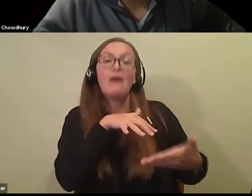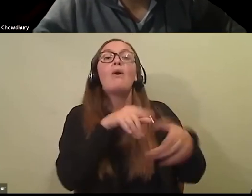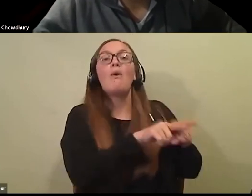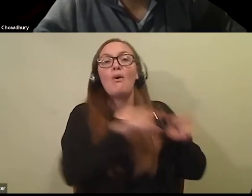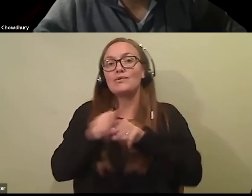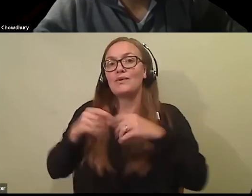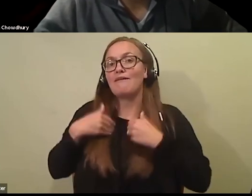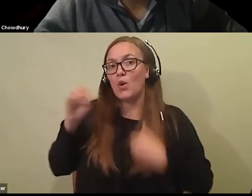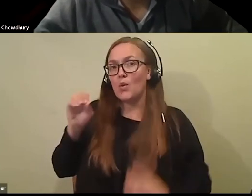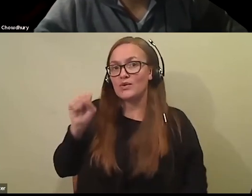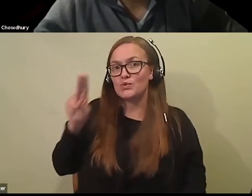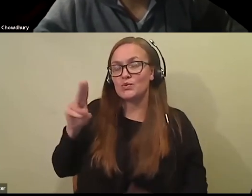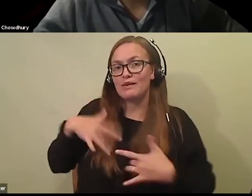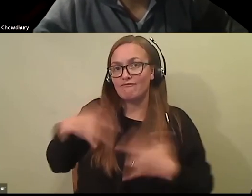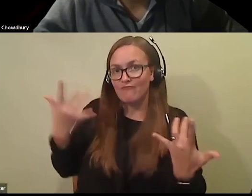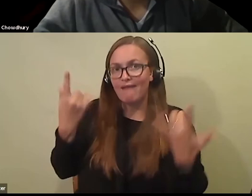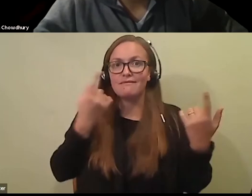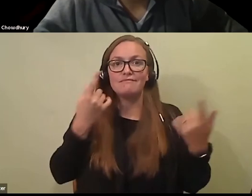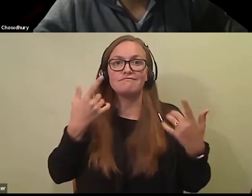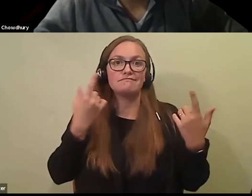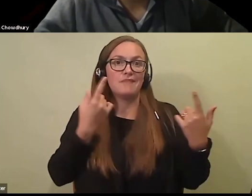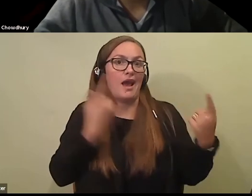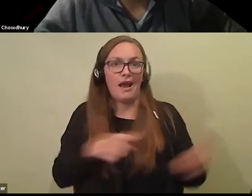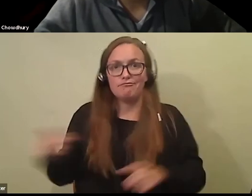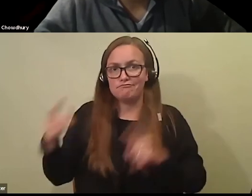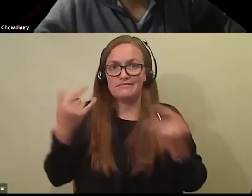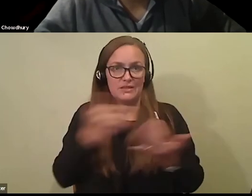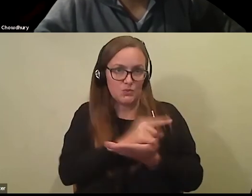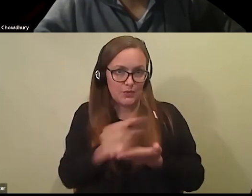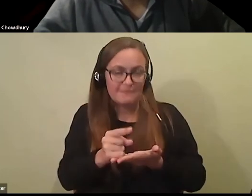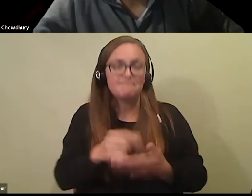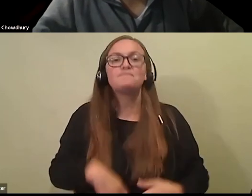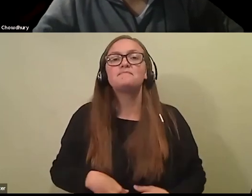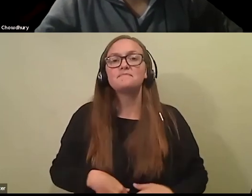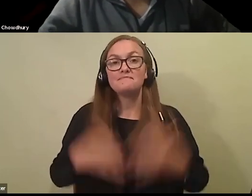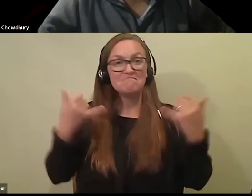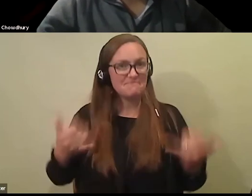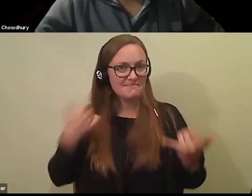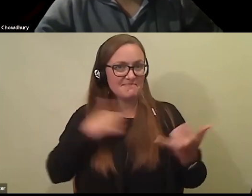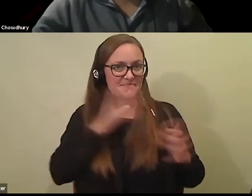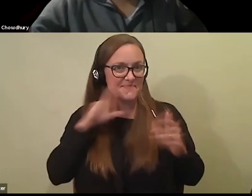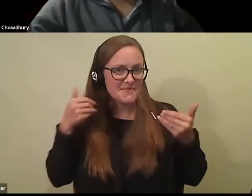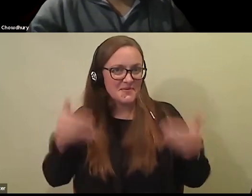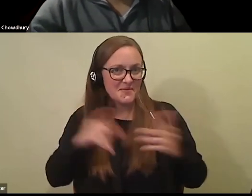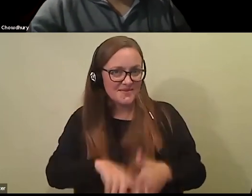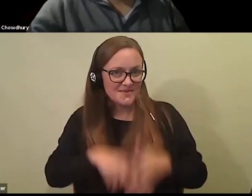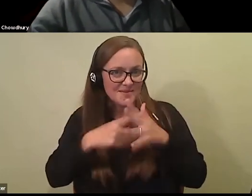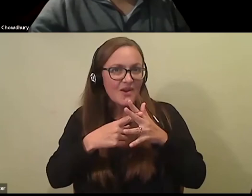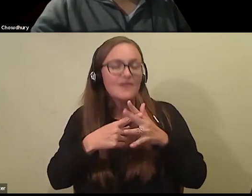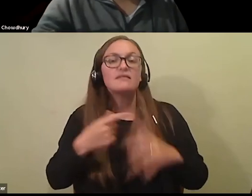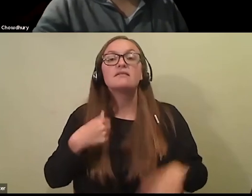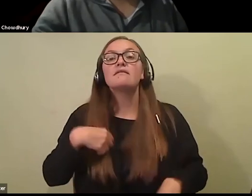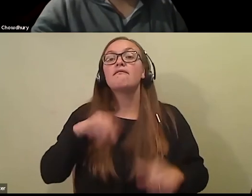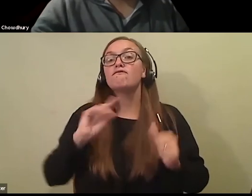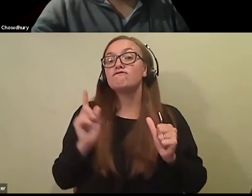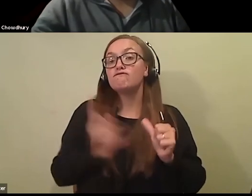happening throughout the entire week. So with that, we're gonna go ahead and get started. I'm gonna begin by announcing